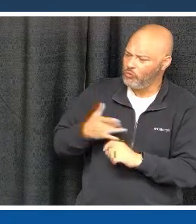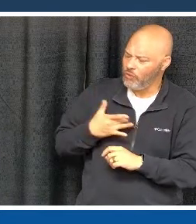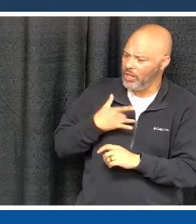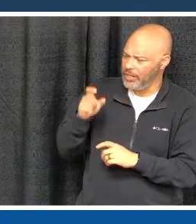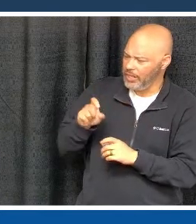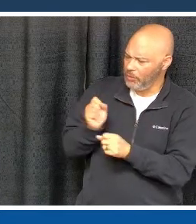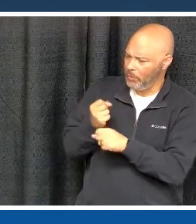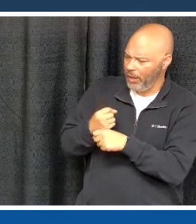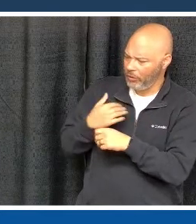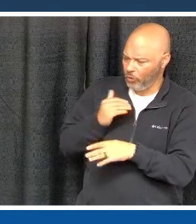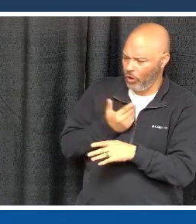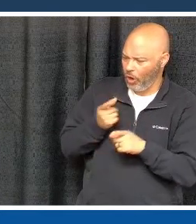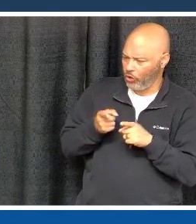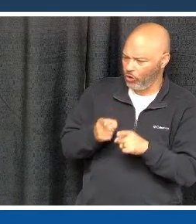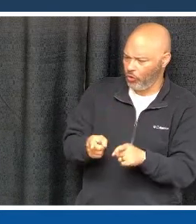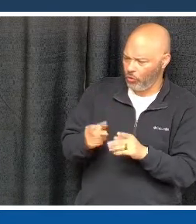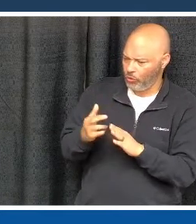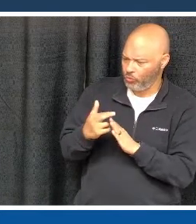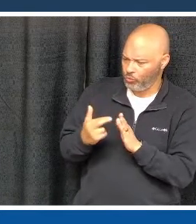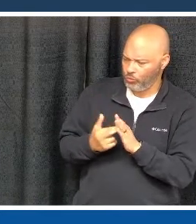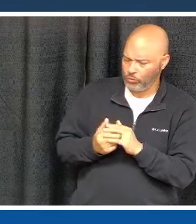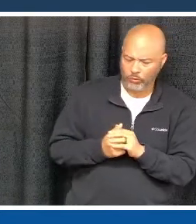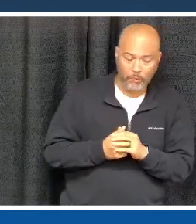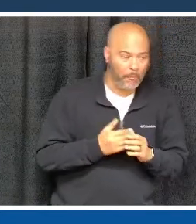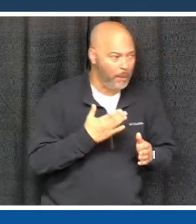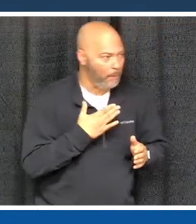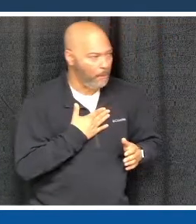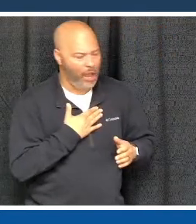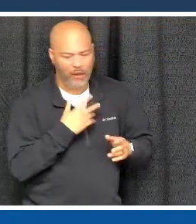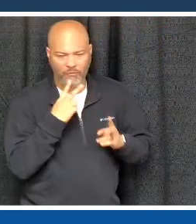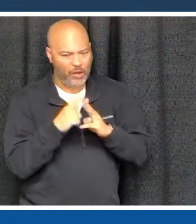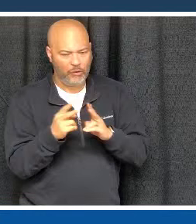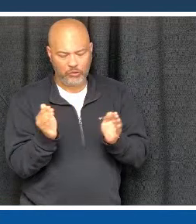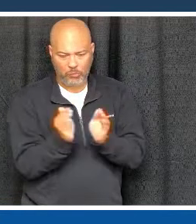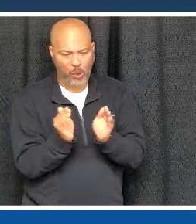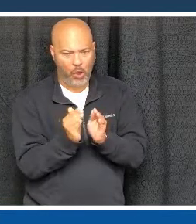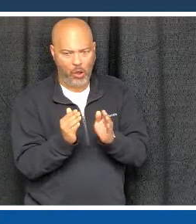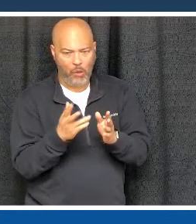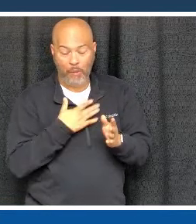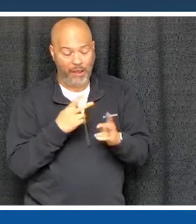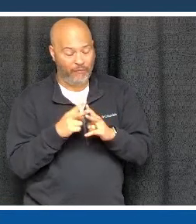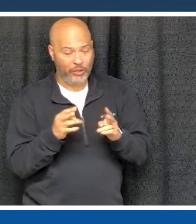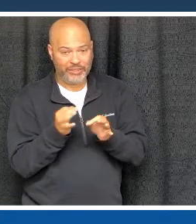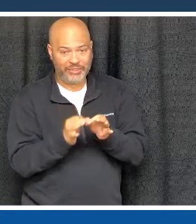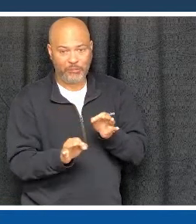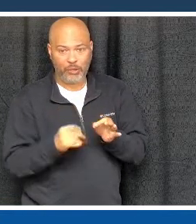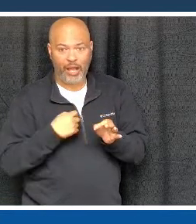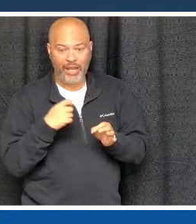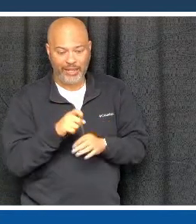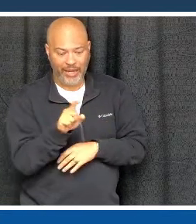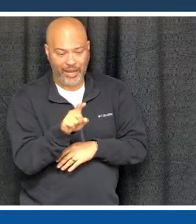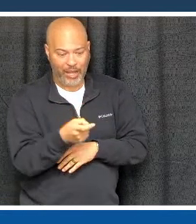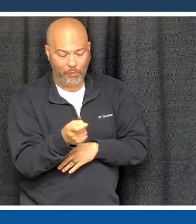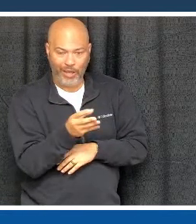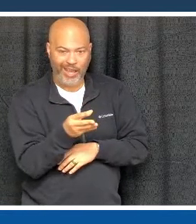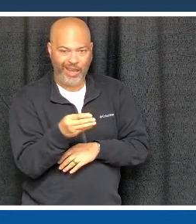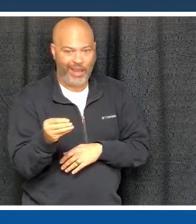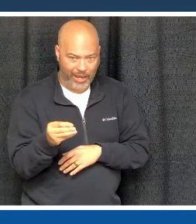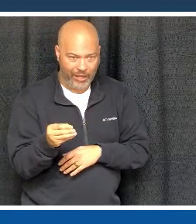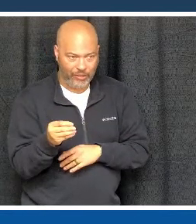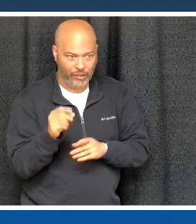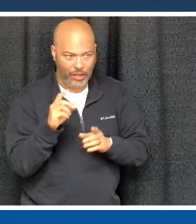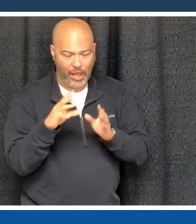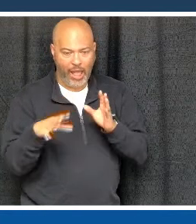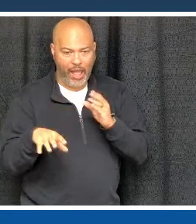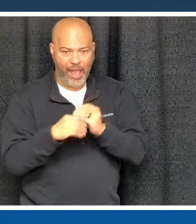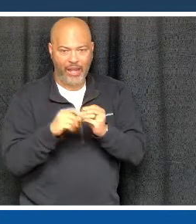to our current sidewalk ordinance? Well, I mean, mine are exceptionally simple. I need a comma and the word "and" added to the